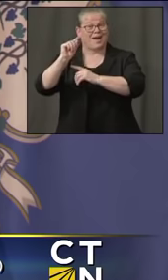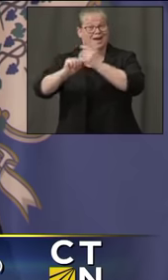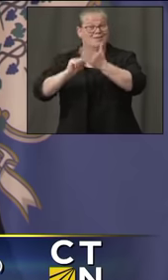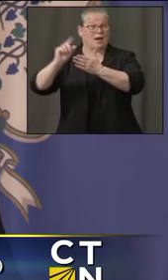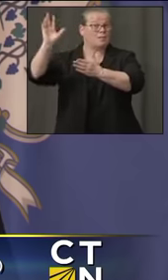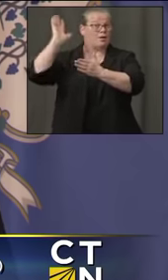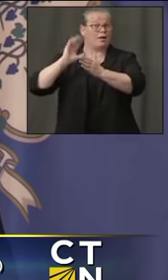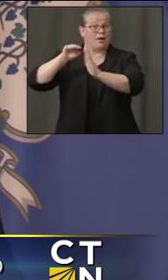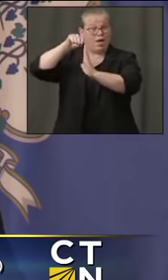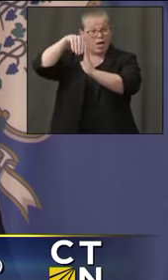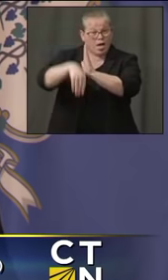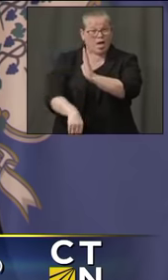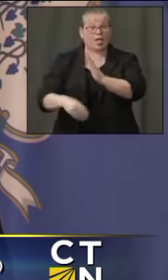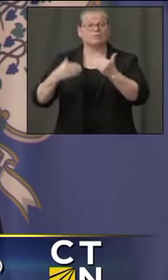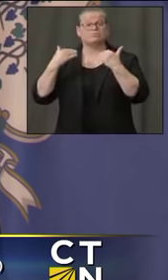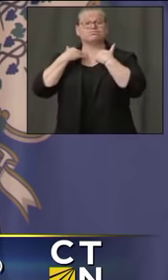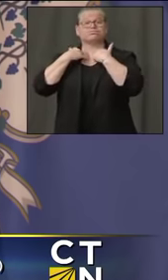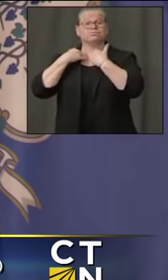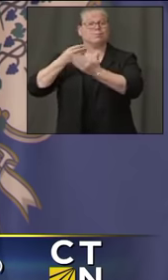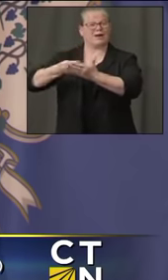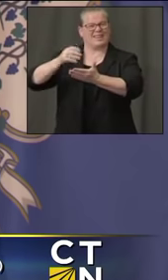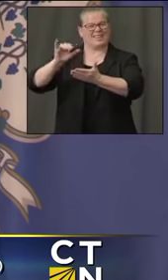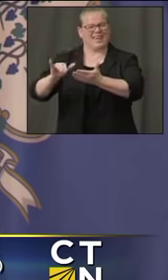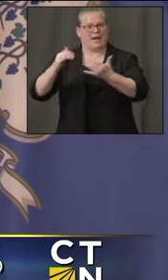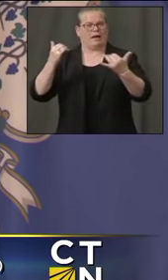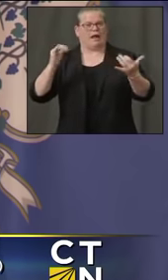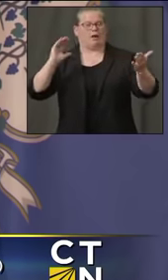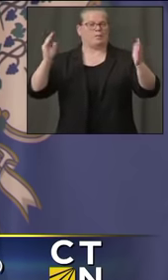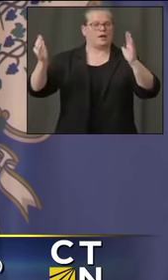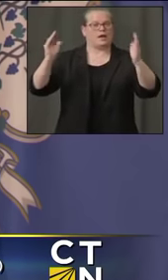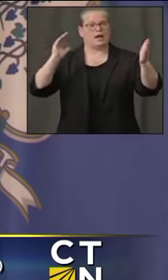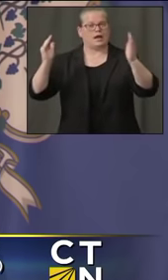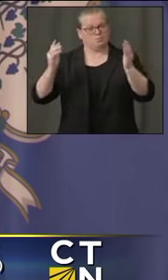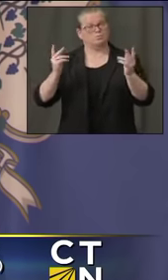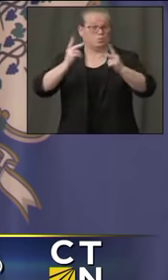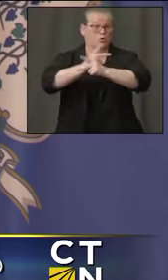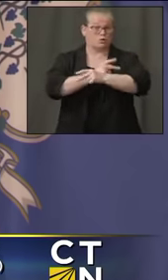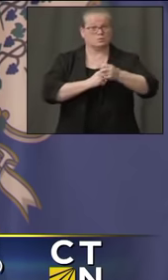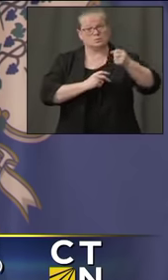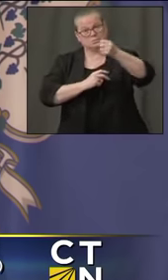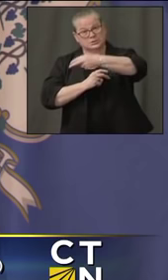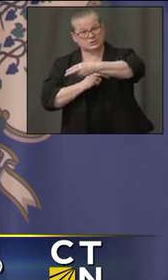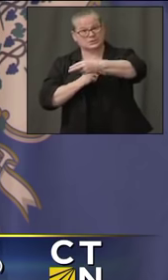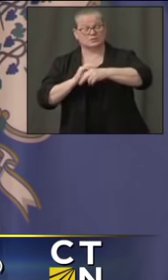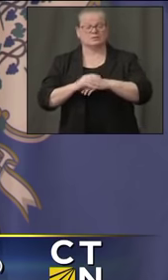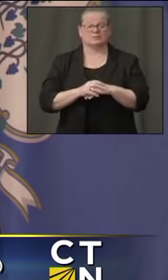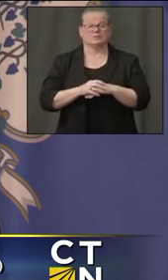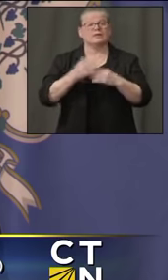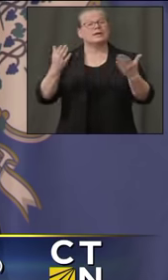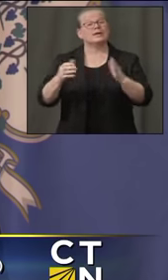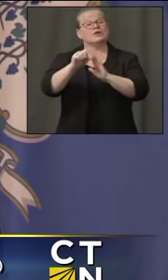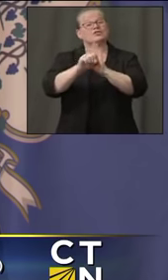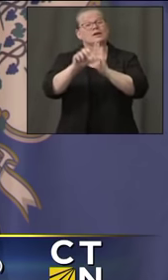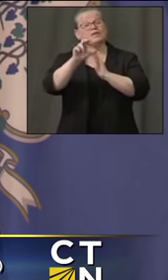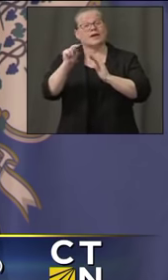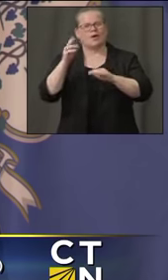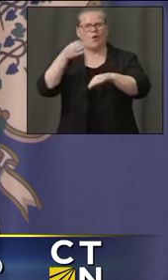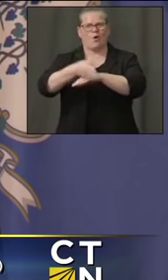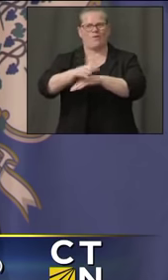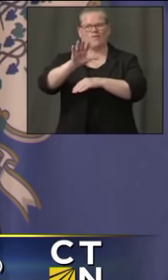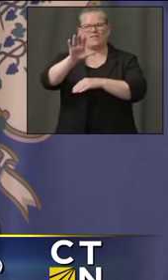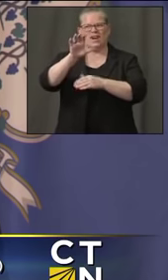we've processed over 500,000 claims here in this state, all really in the last